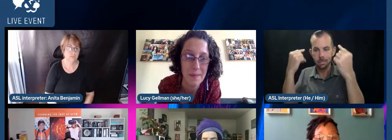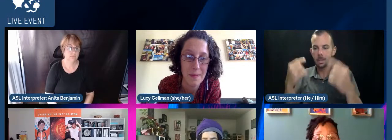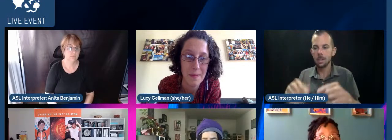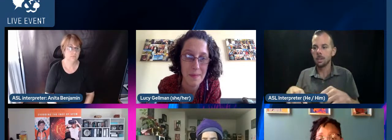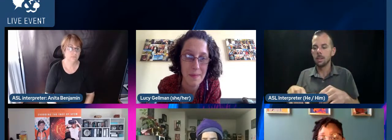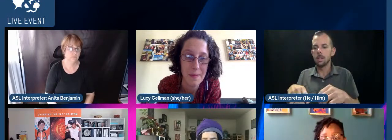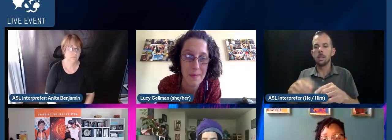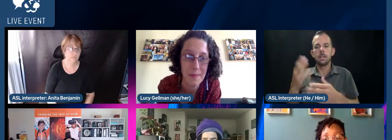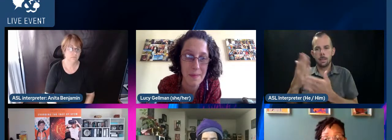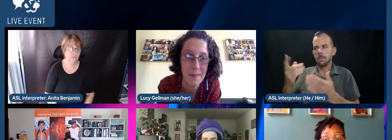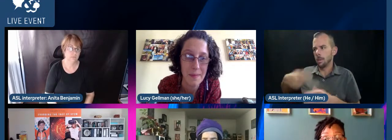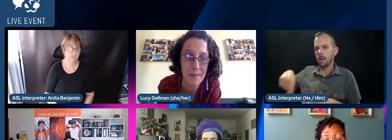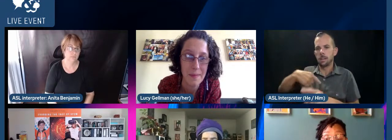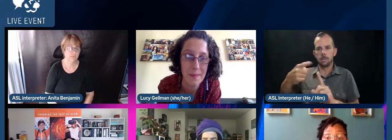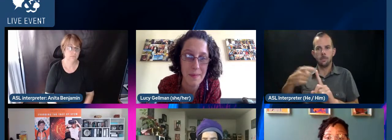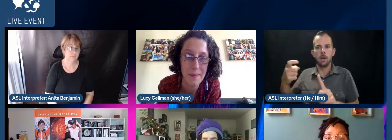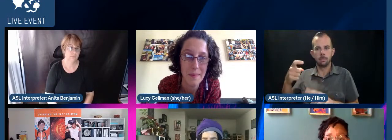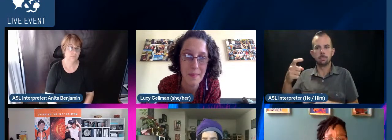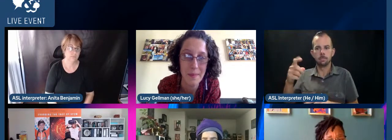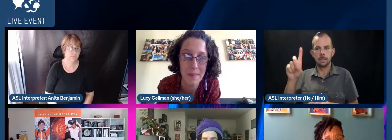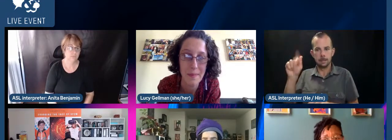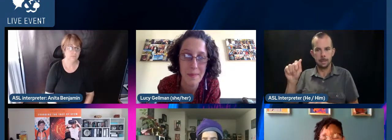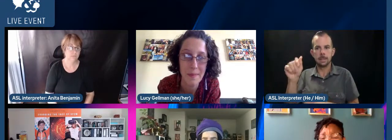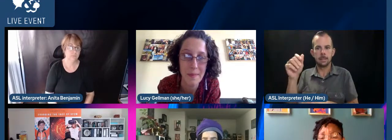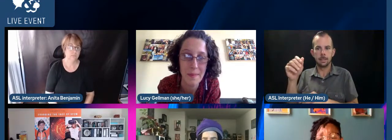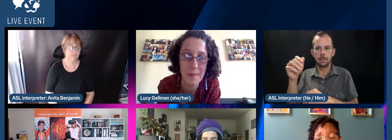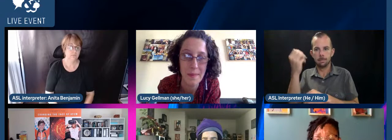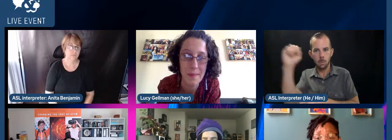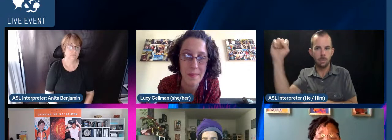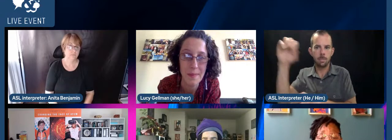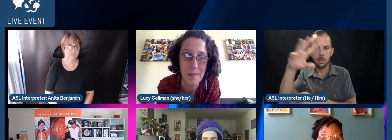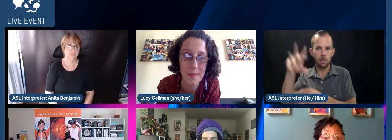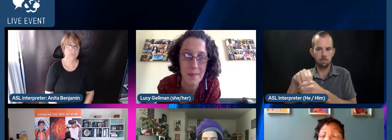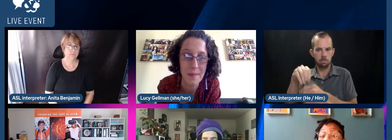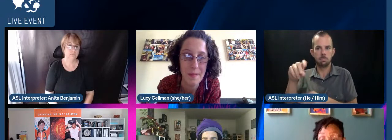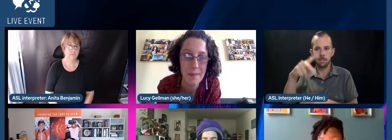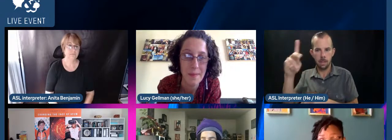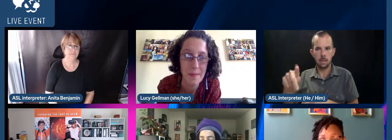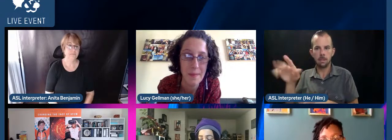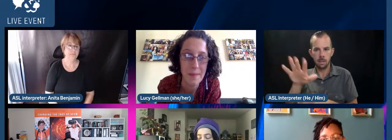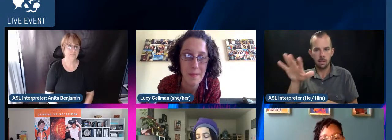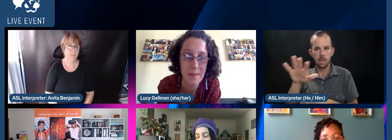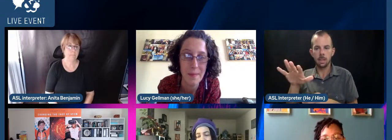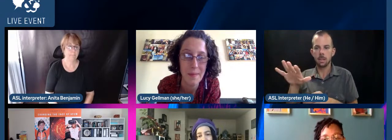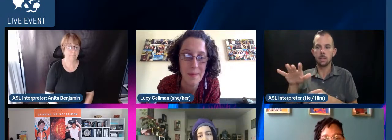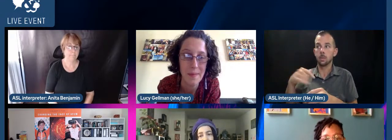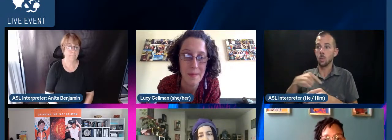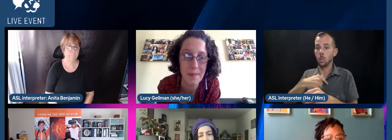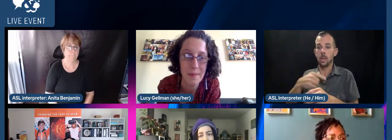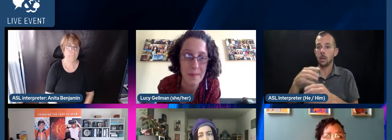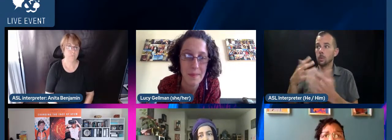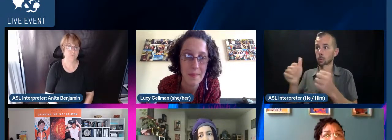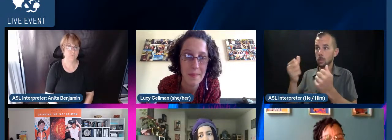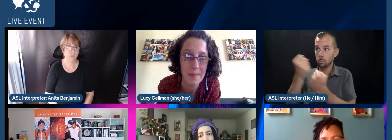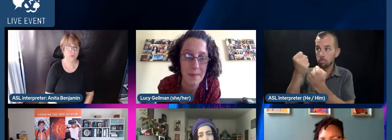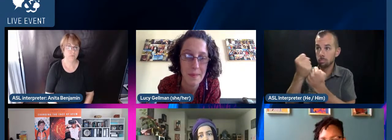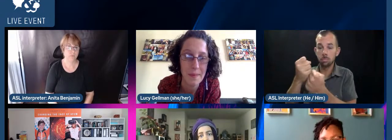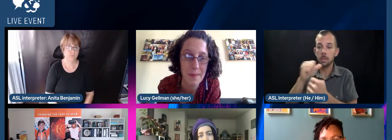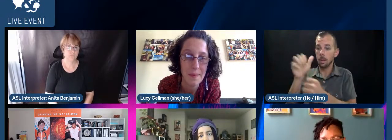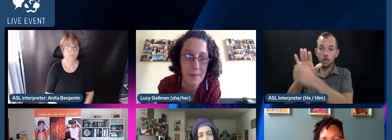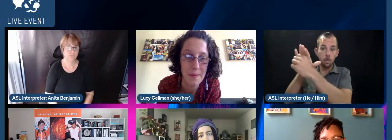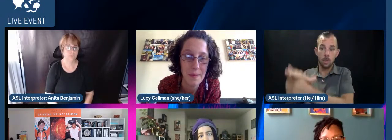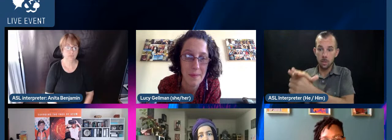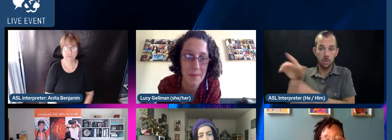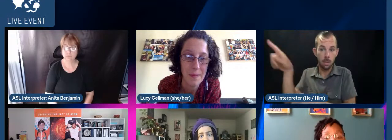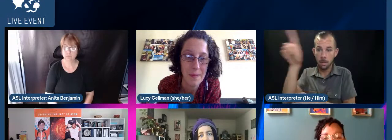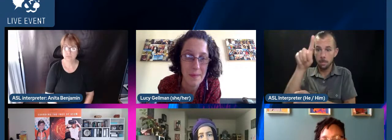pressure on people who were doing other things, quite the converse. In fact, the head leaders of that movement consistently said they were